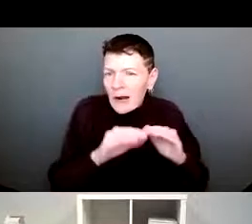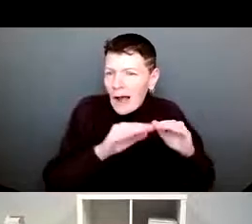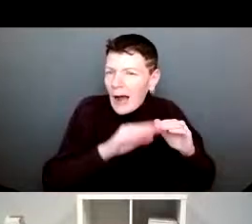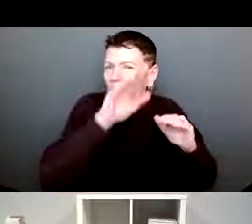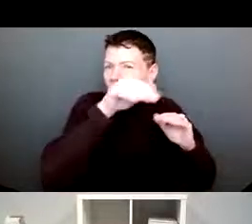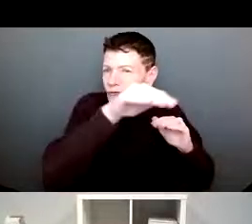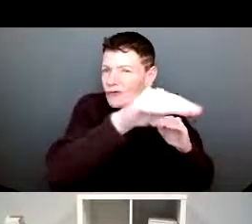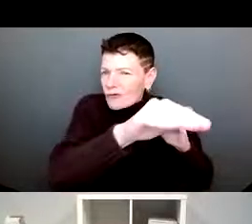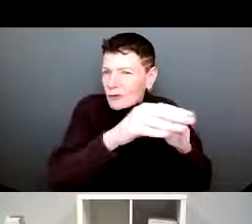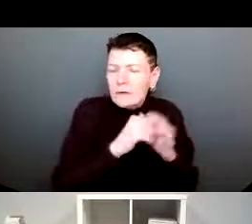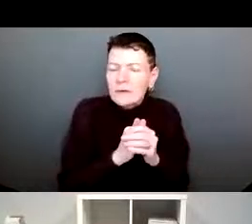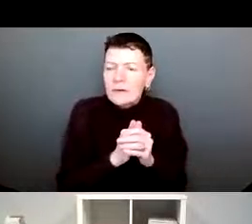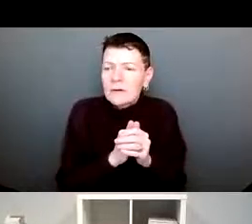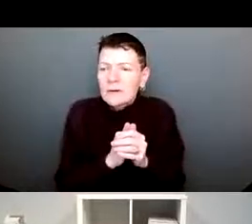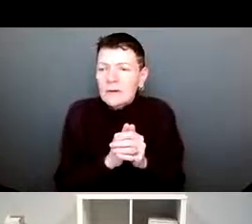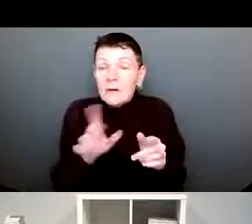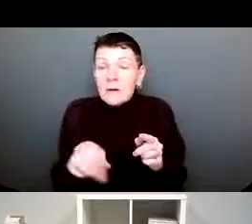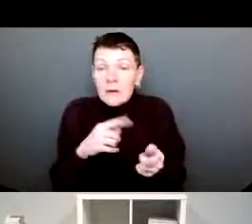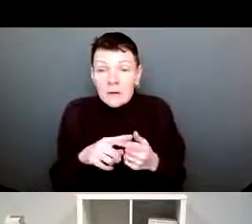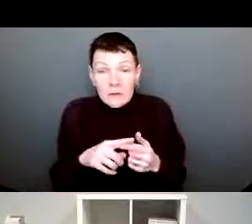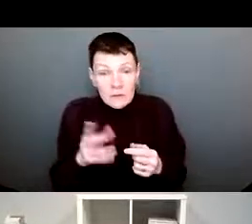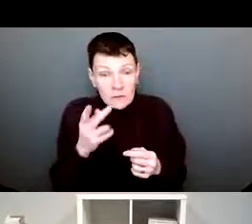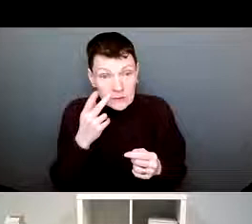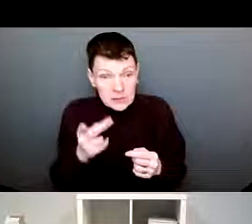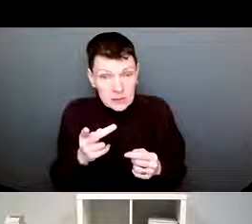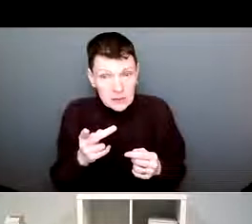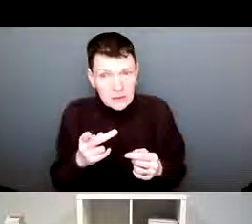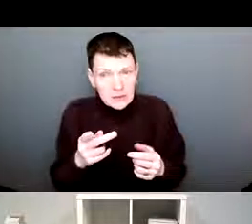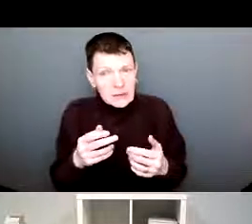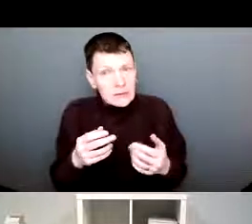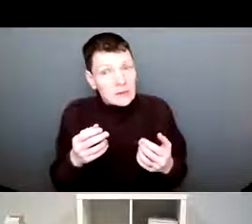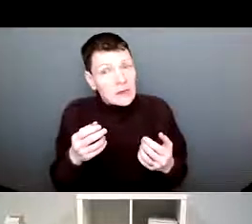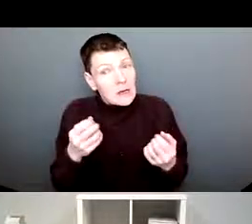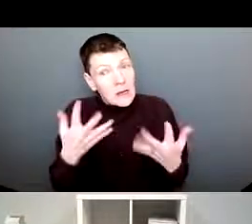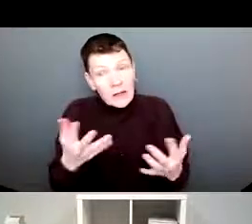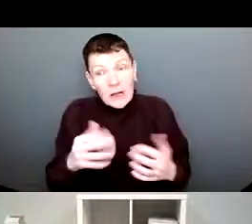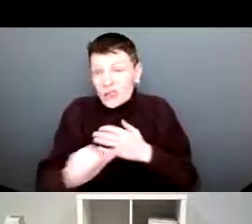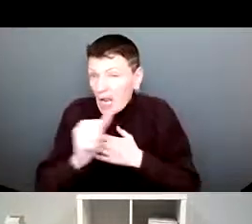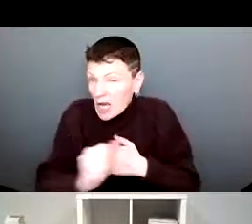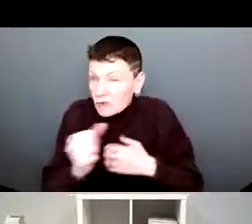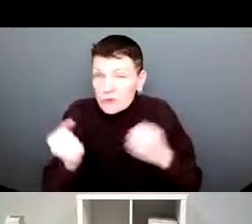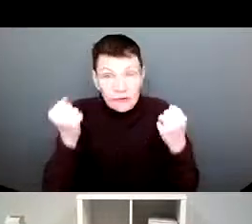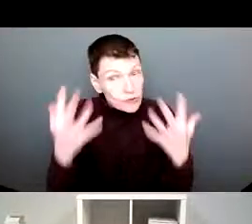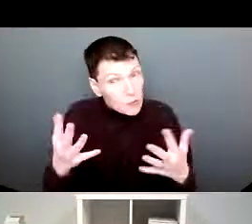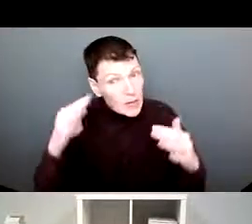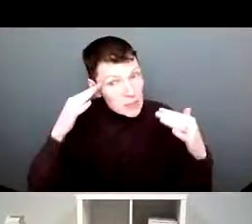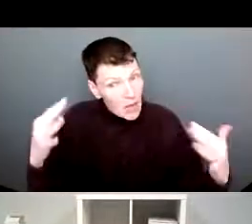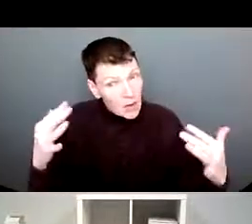frequencies. When we're looking at how loud is too loud, there's three factors we really need to account for.